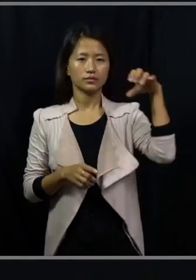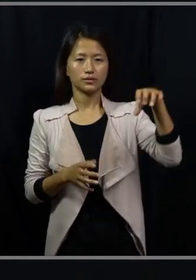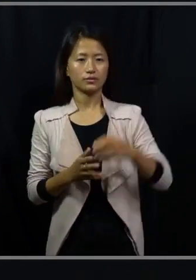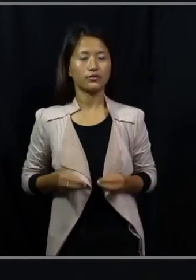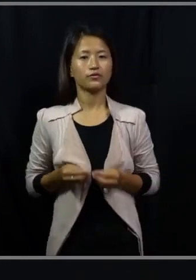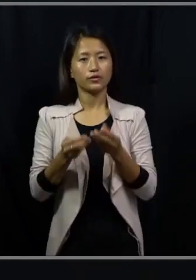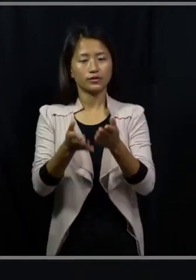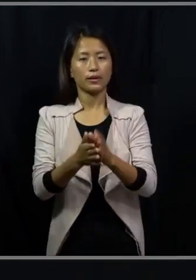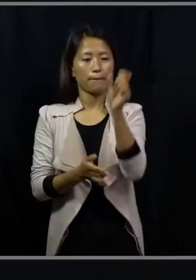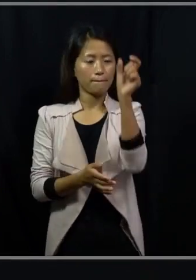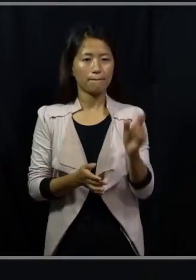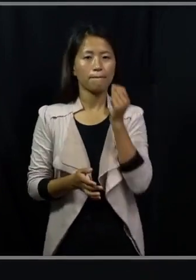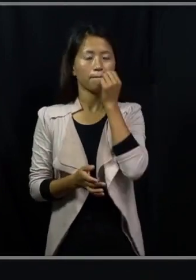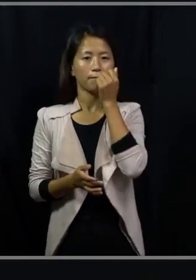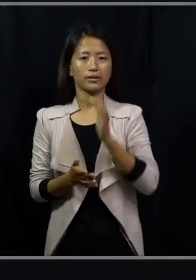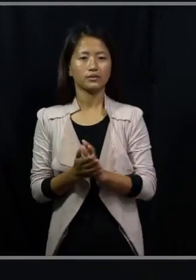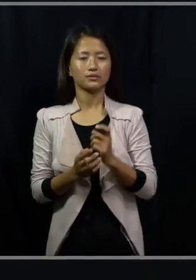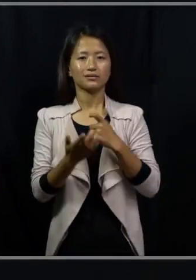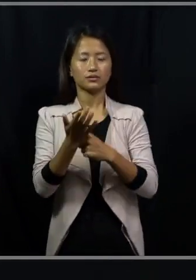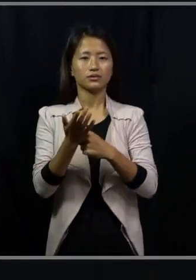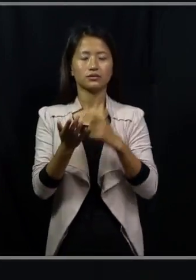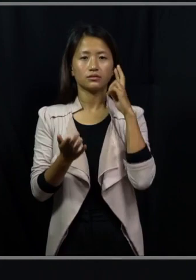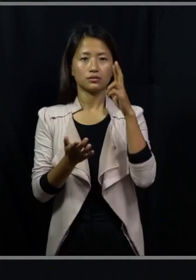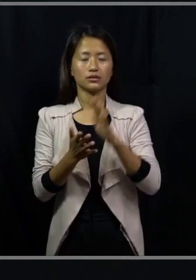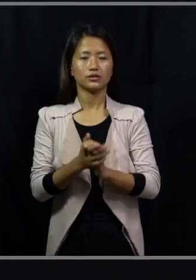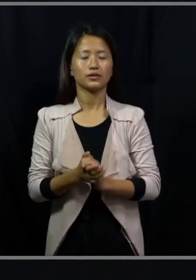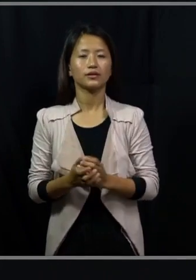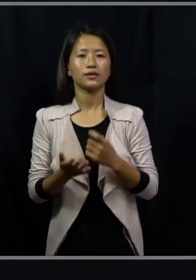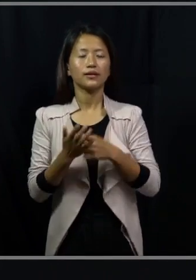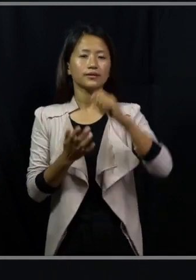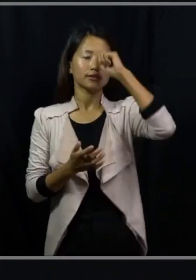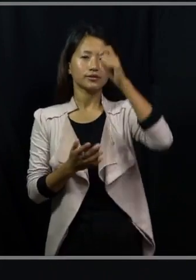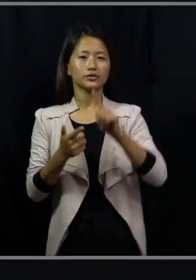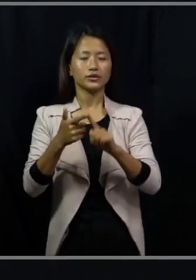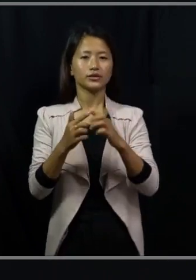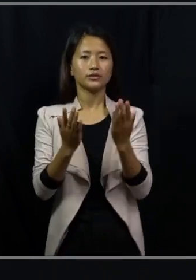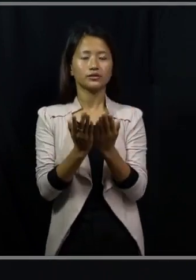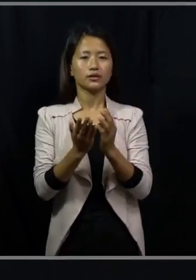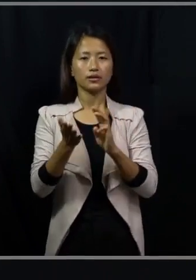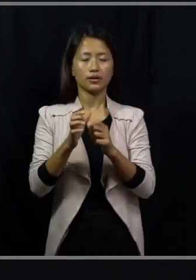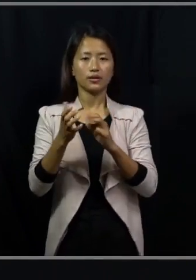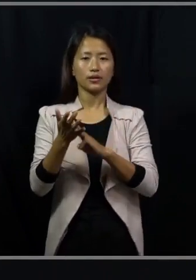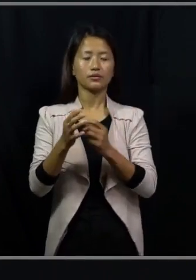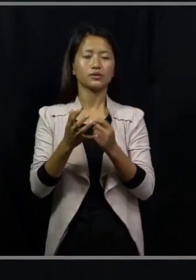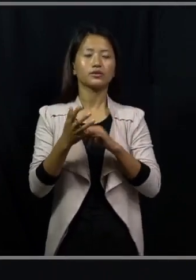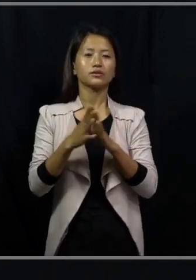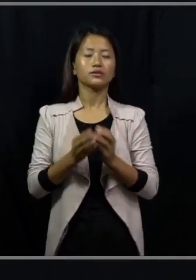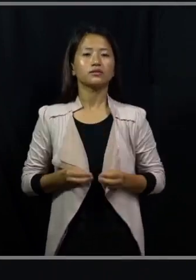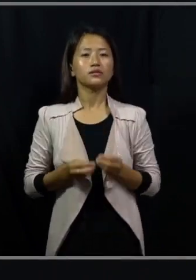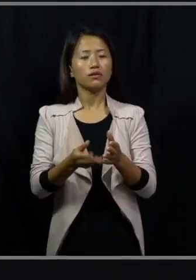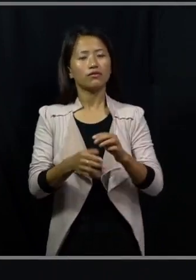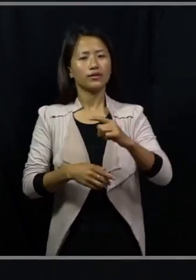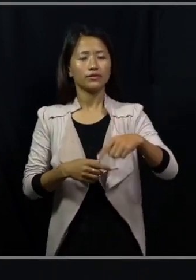city provides a man with his religion, education, amusement, and also sought to